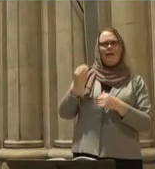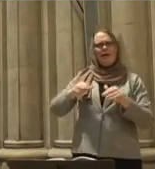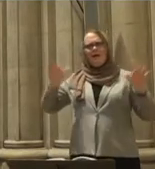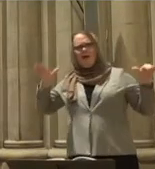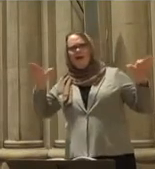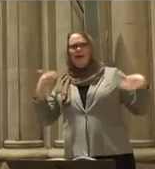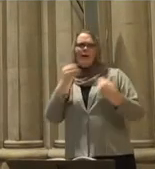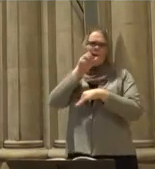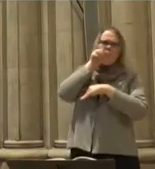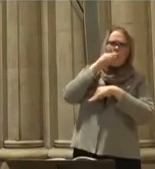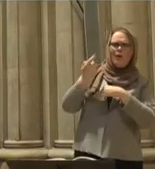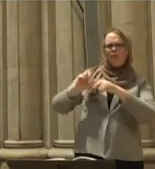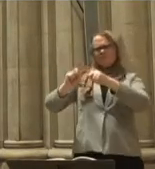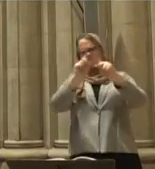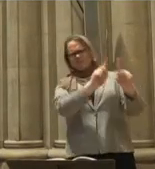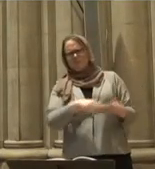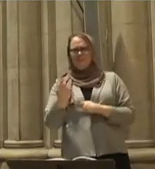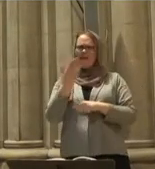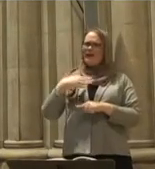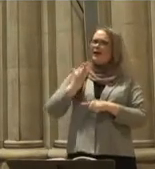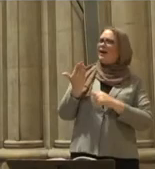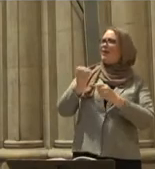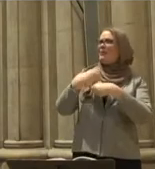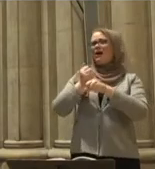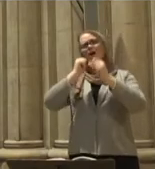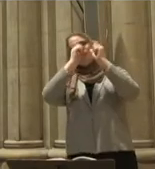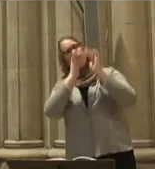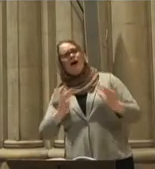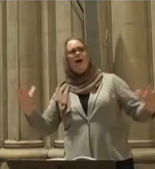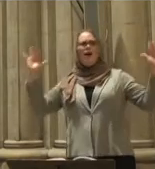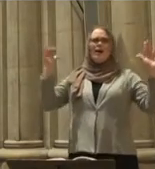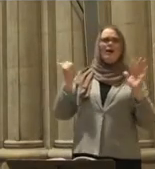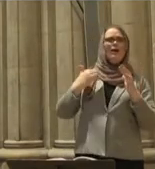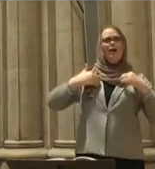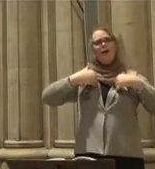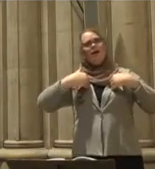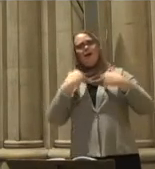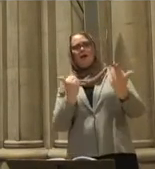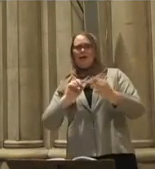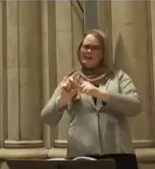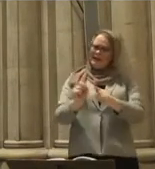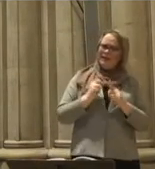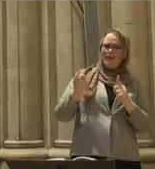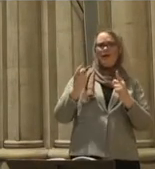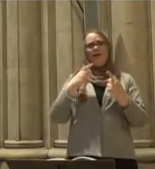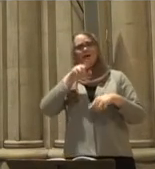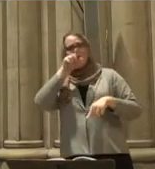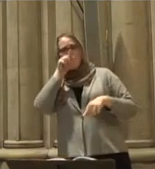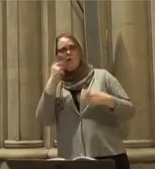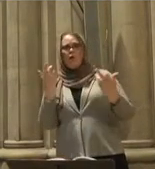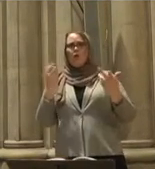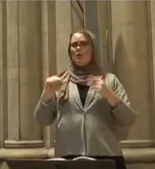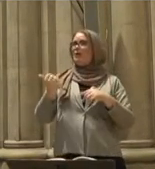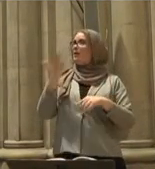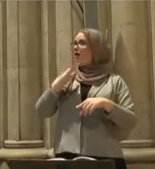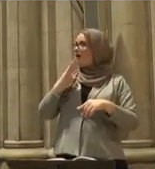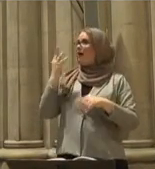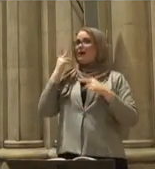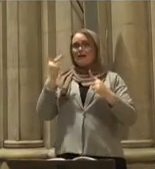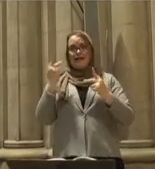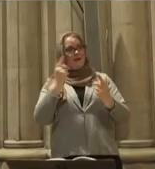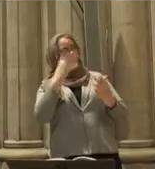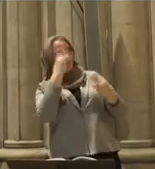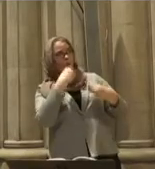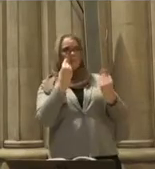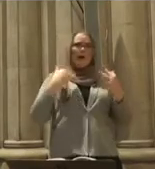every kind with which the waters swarm, and every winged bird of every kind, and God saw that it was